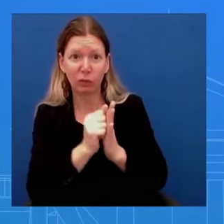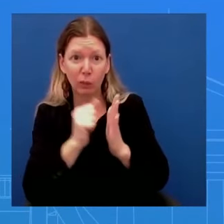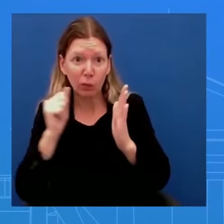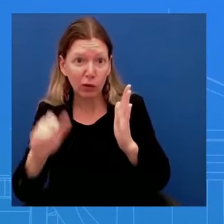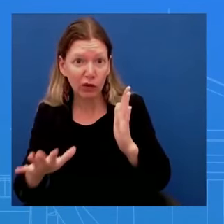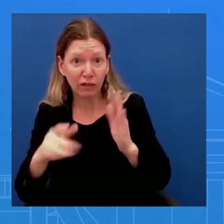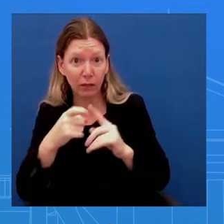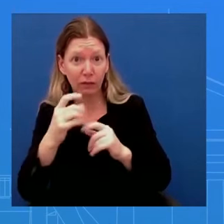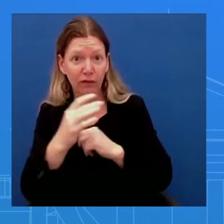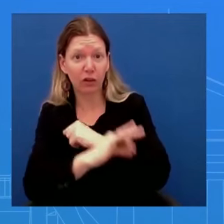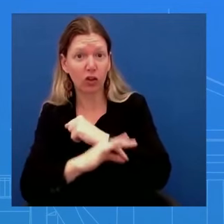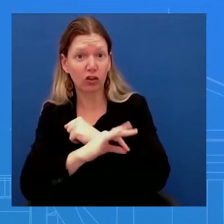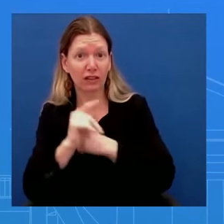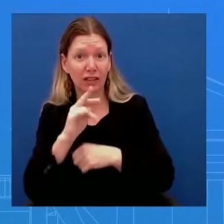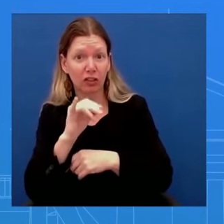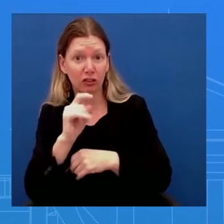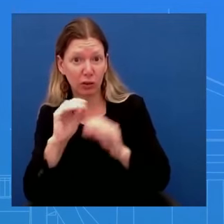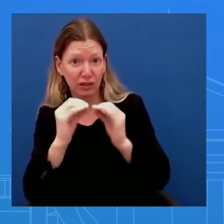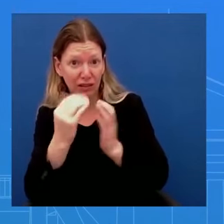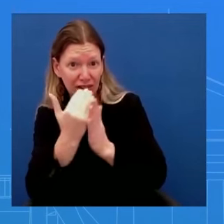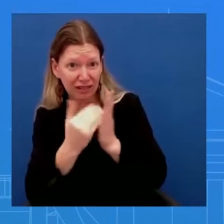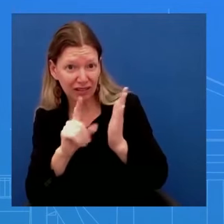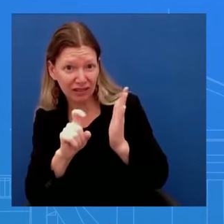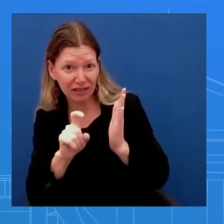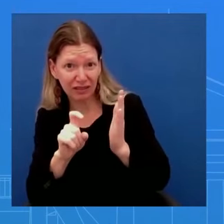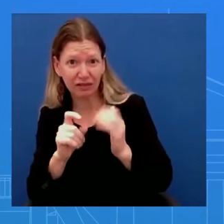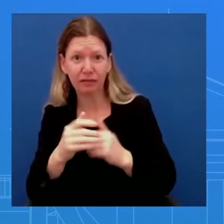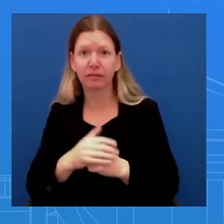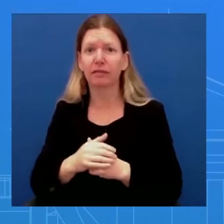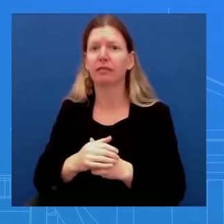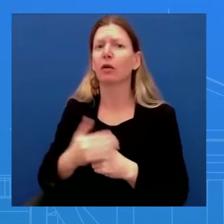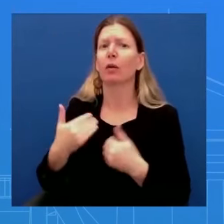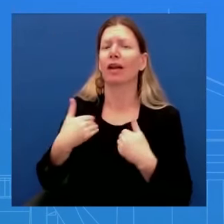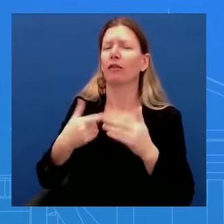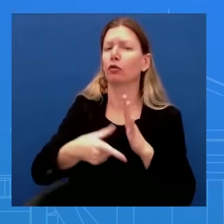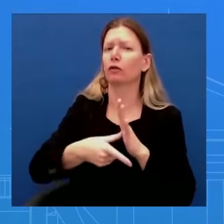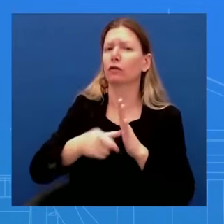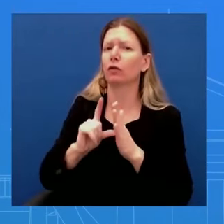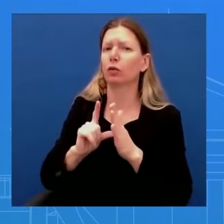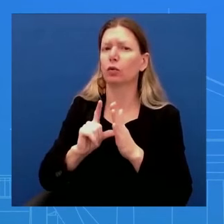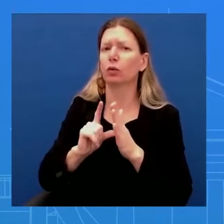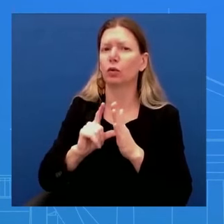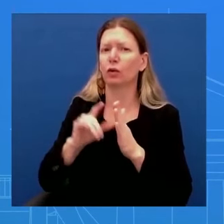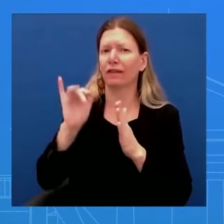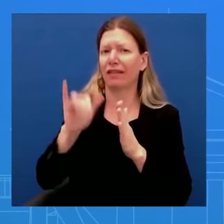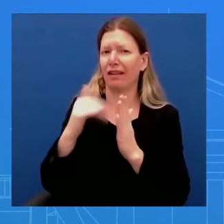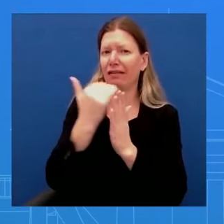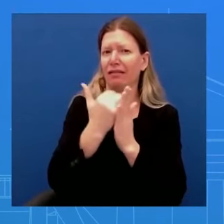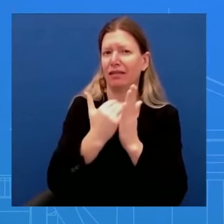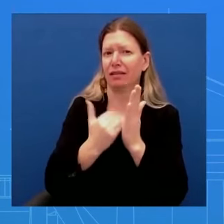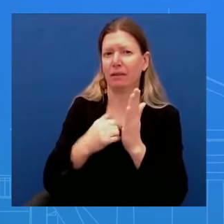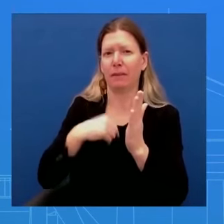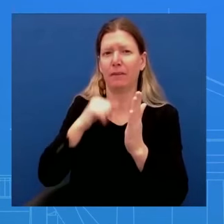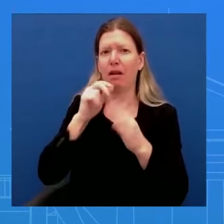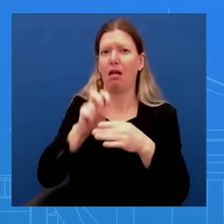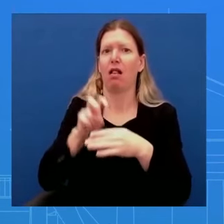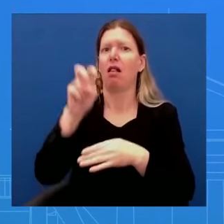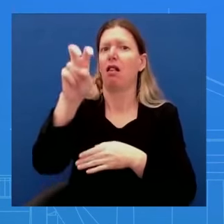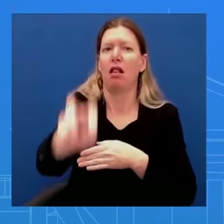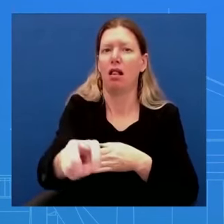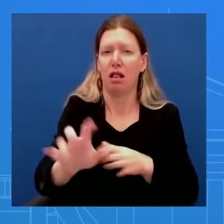we're still conducting. So I'm not going to get ahead. Hang on a second. I'm not going to get ahead of that. And the goal here isn't to contain the Houthis, just to be